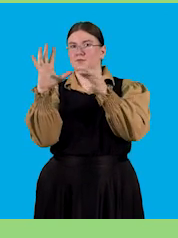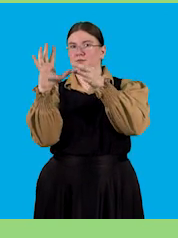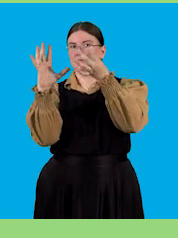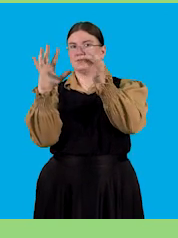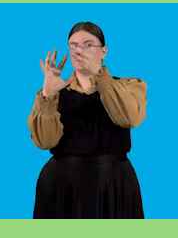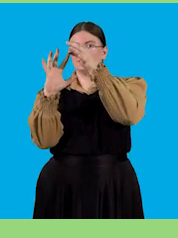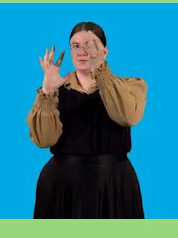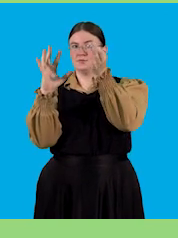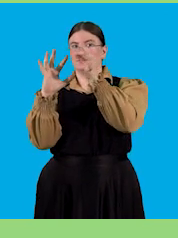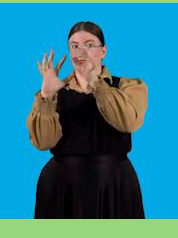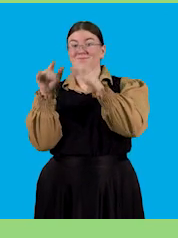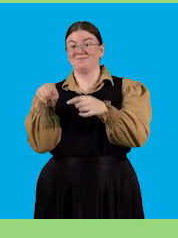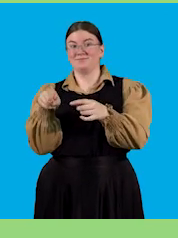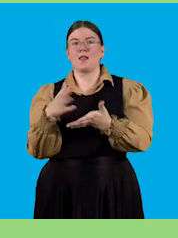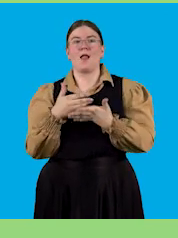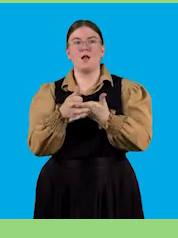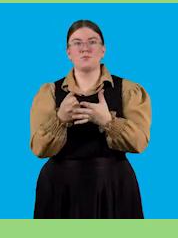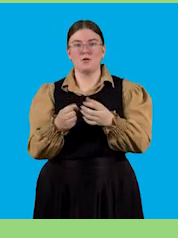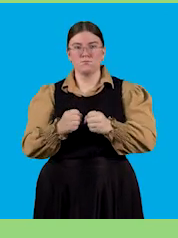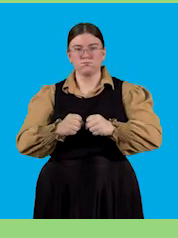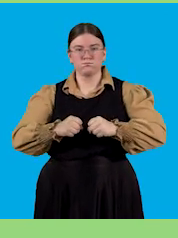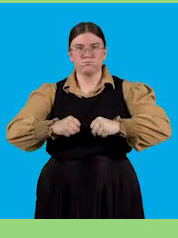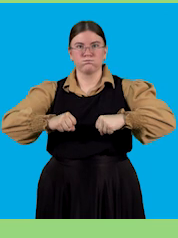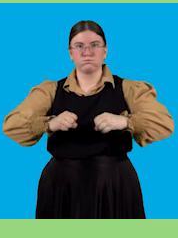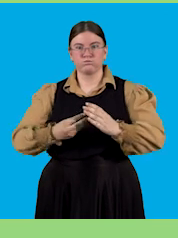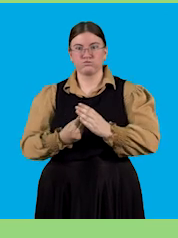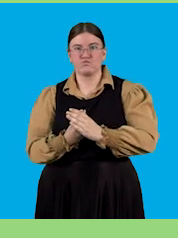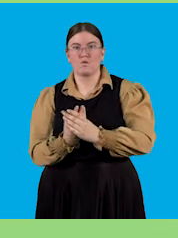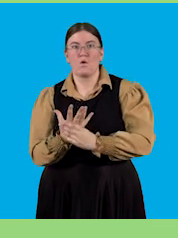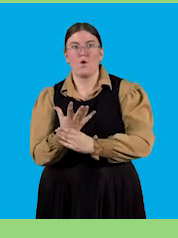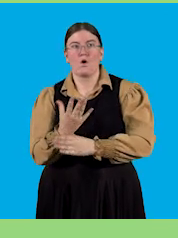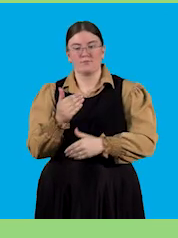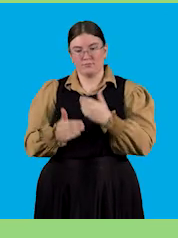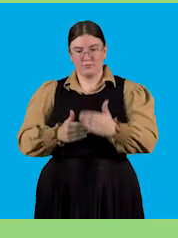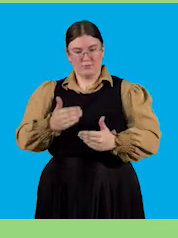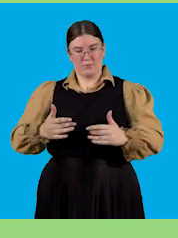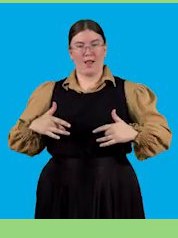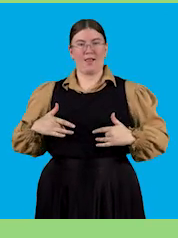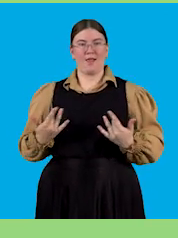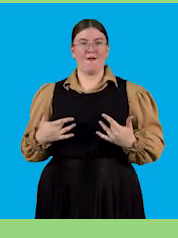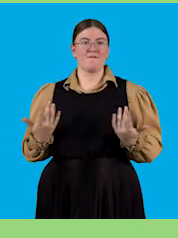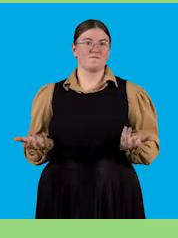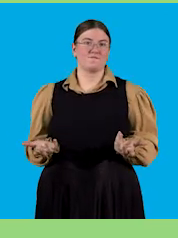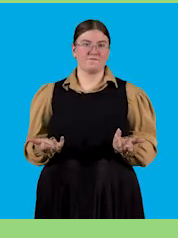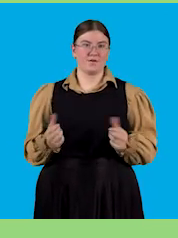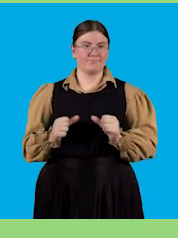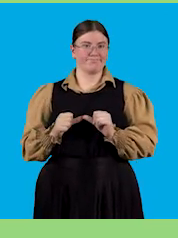leaves, and that is what's helping the caterpillar grow and continue with its life